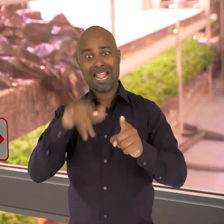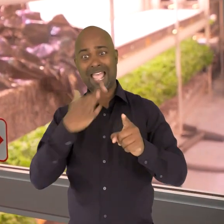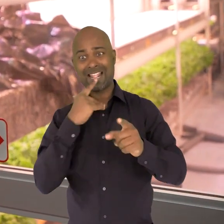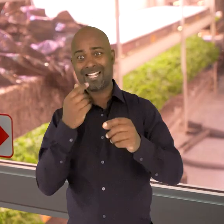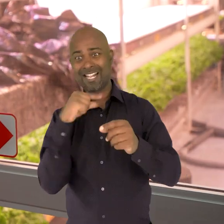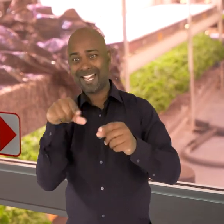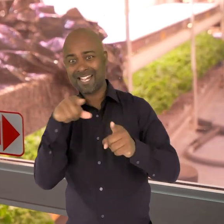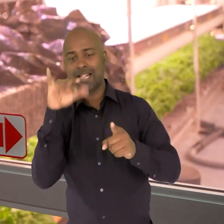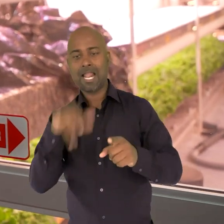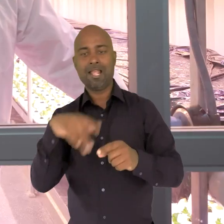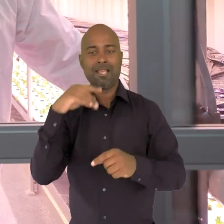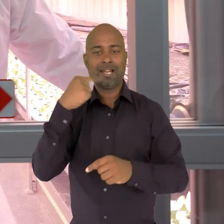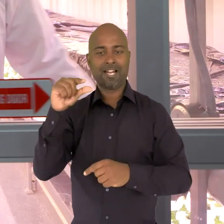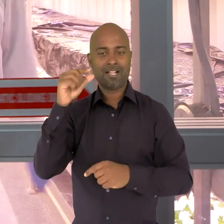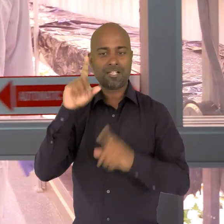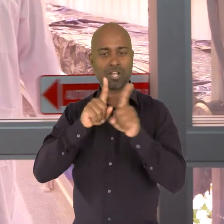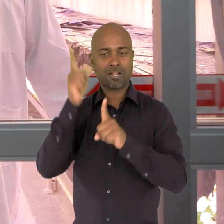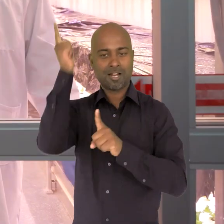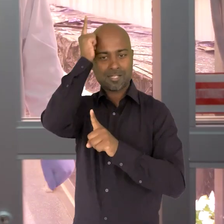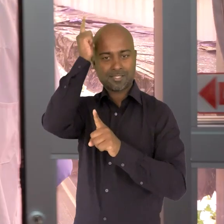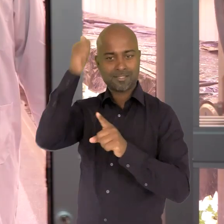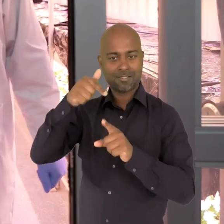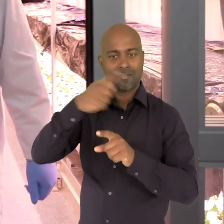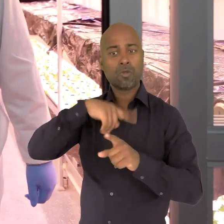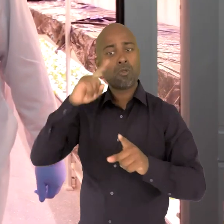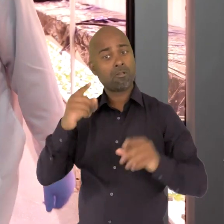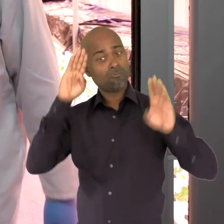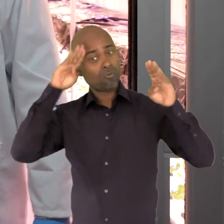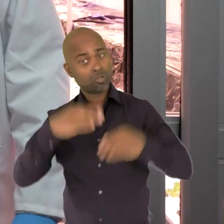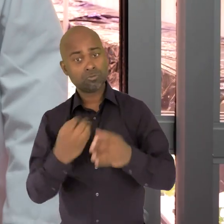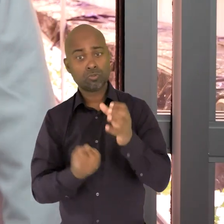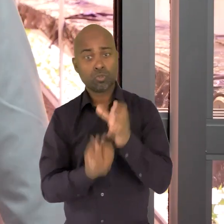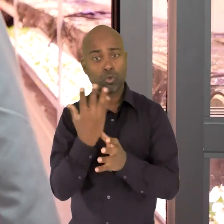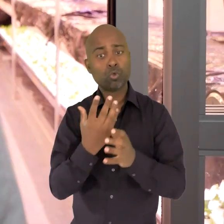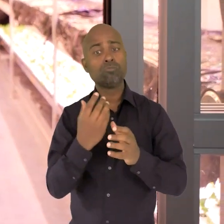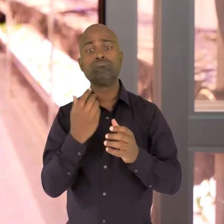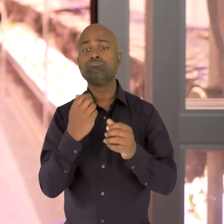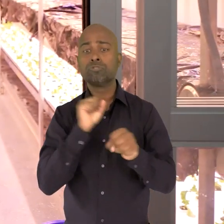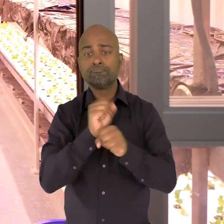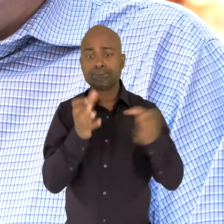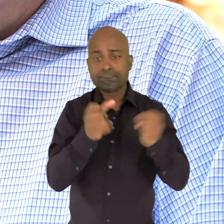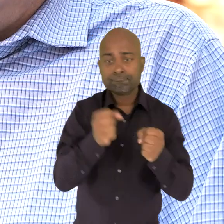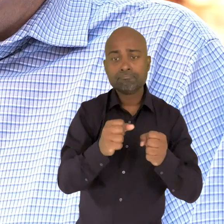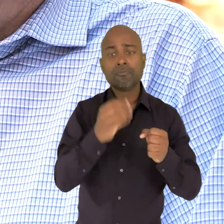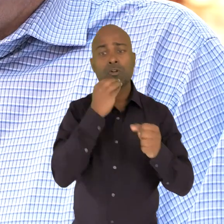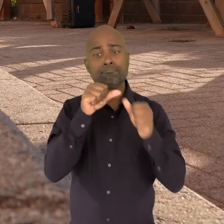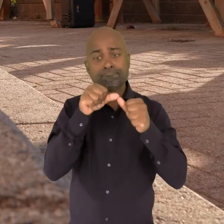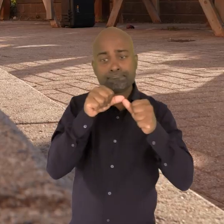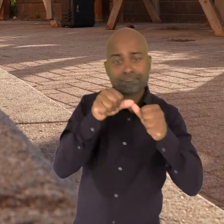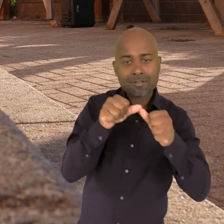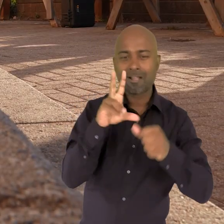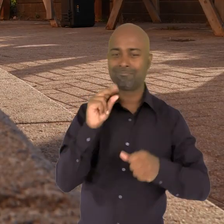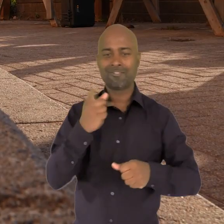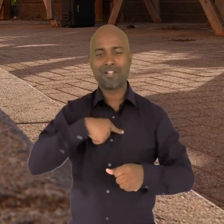Green Star lettuce. Not only were we dealing with growing as a way to generate employment and sustainability, but